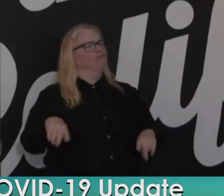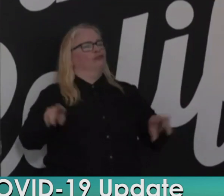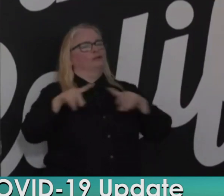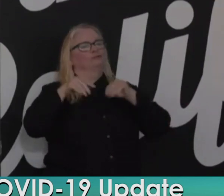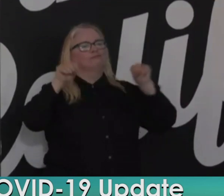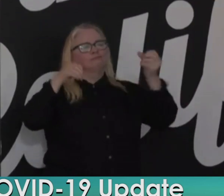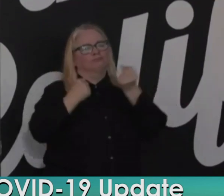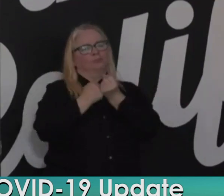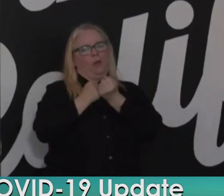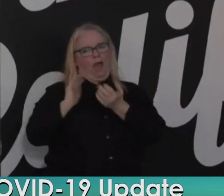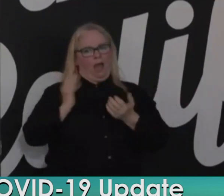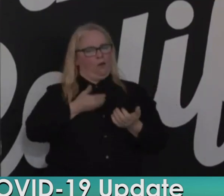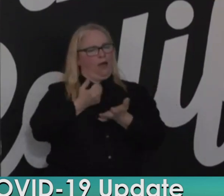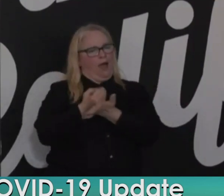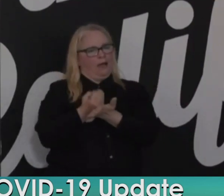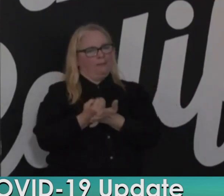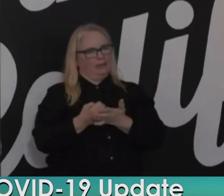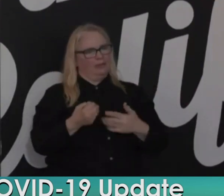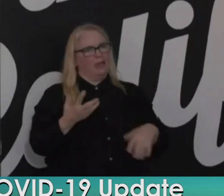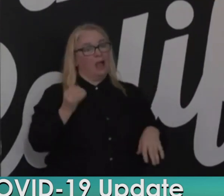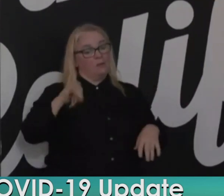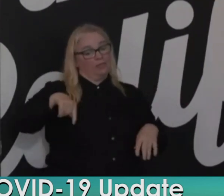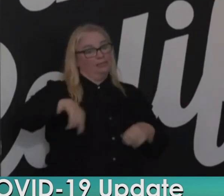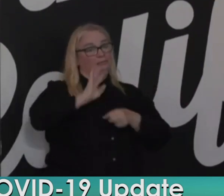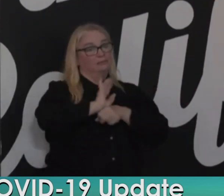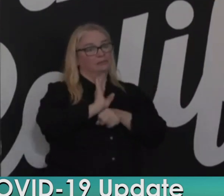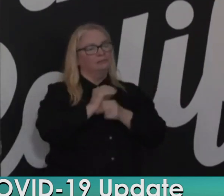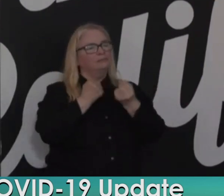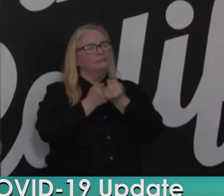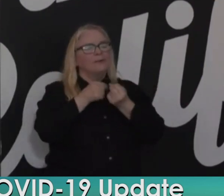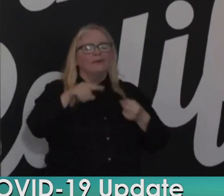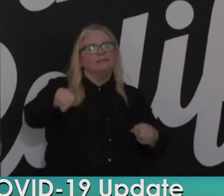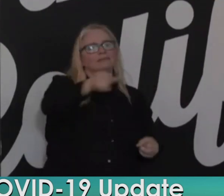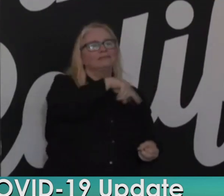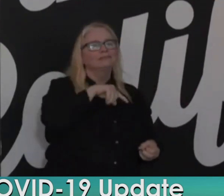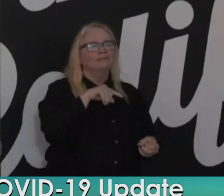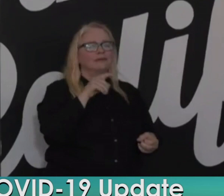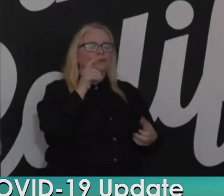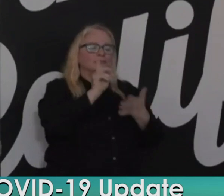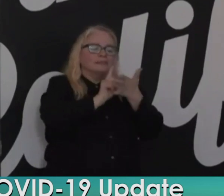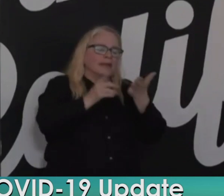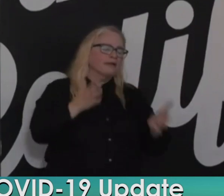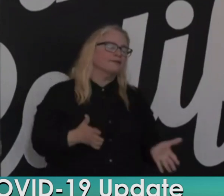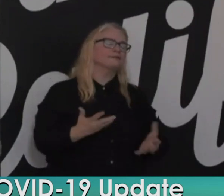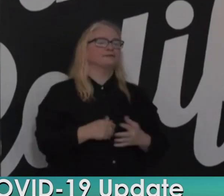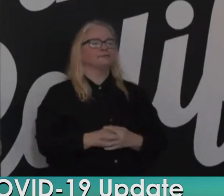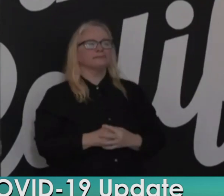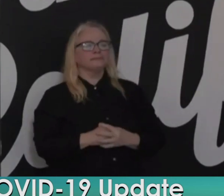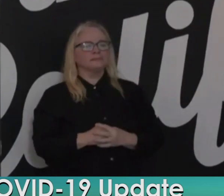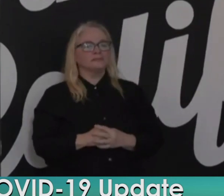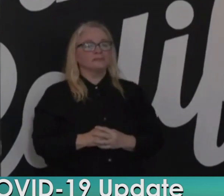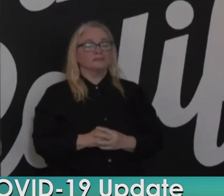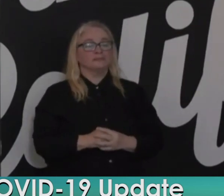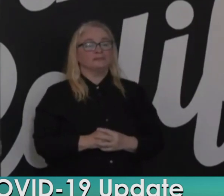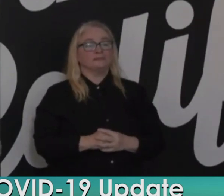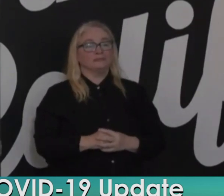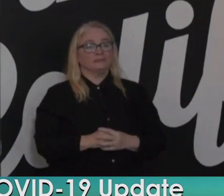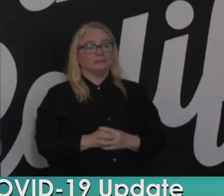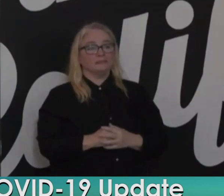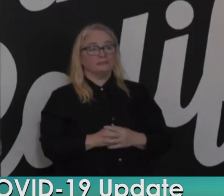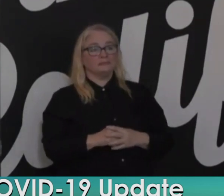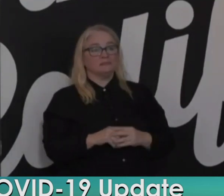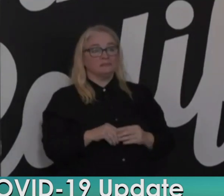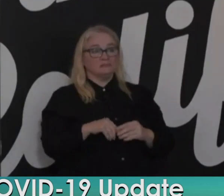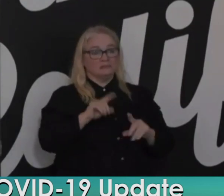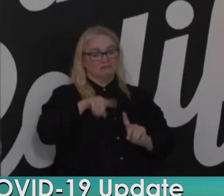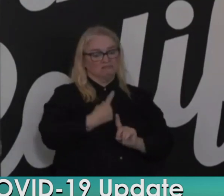to support other entrepreneurs in our economy. It's perhaps a long way of saying this. We're not just talking about one small business. It's